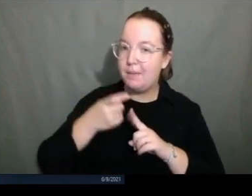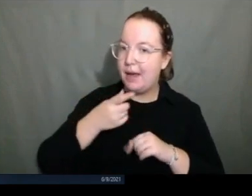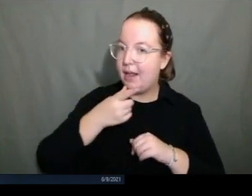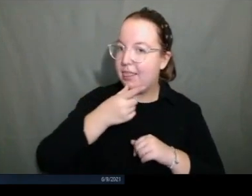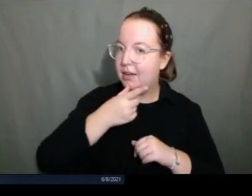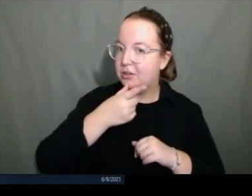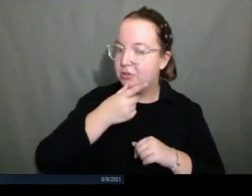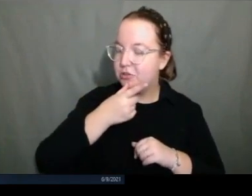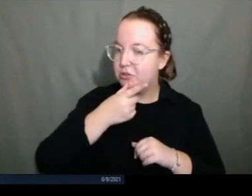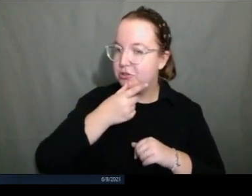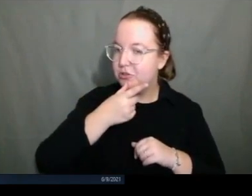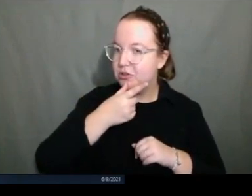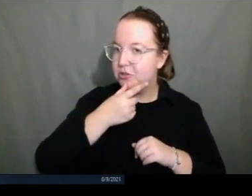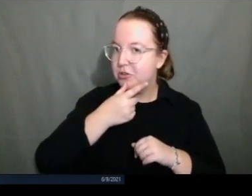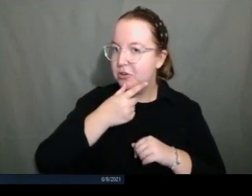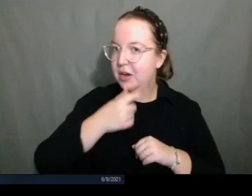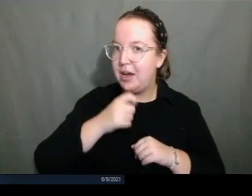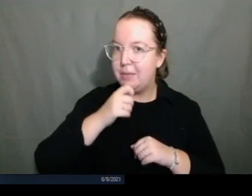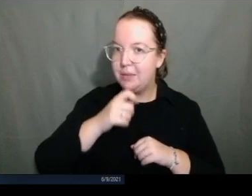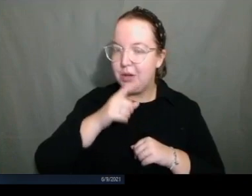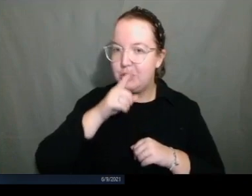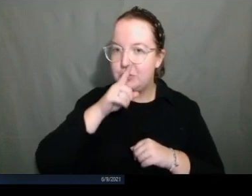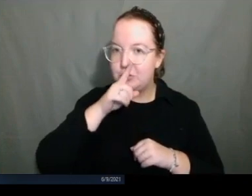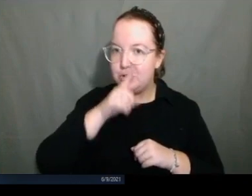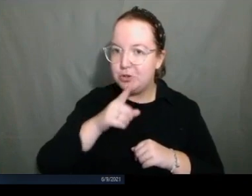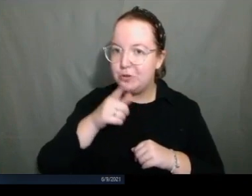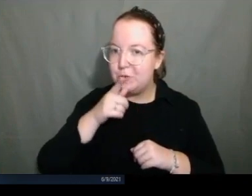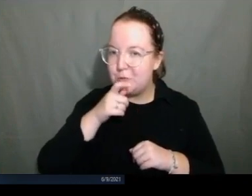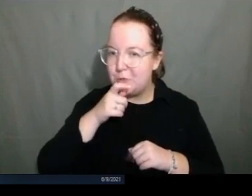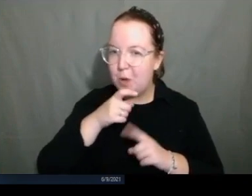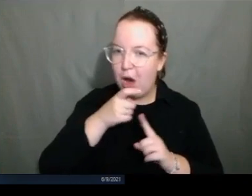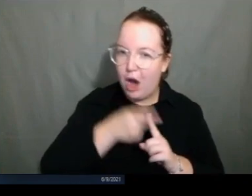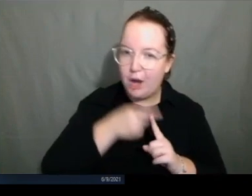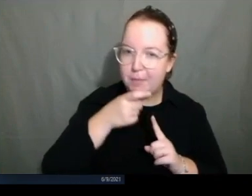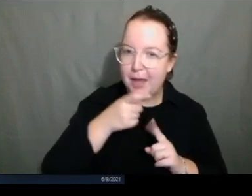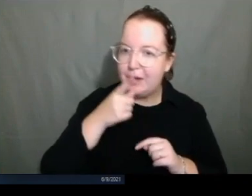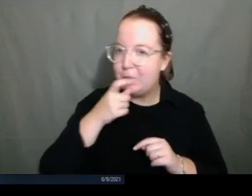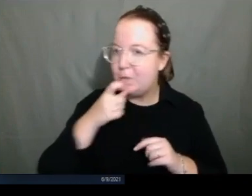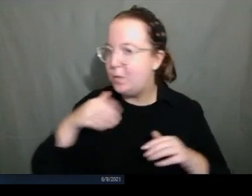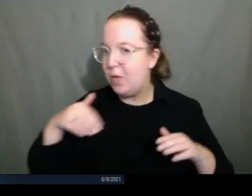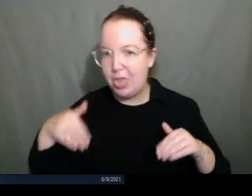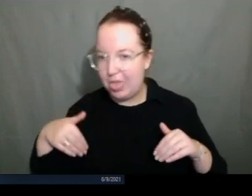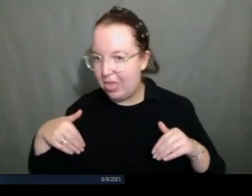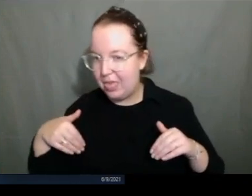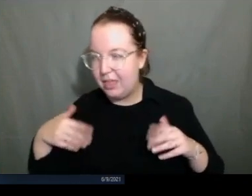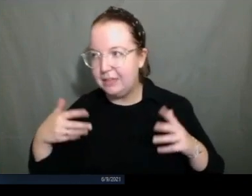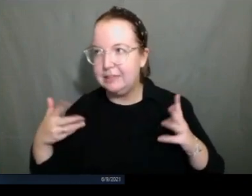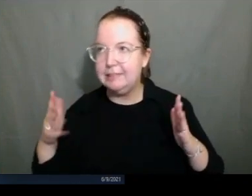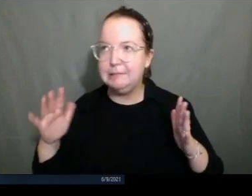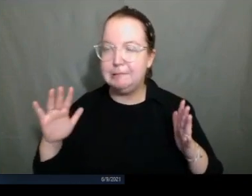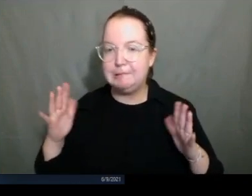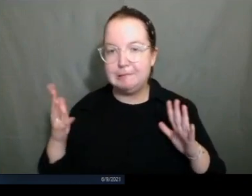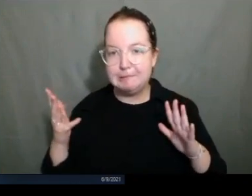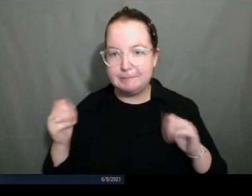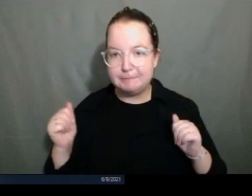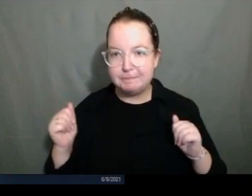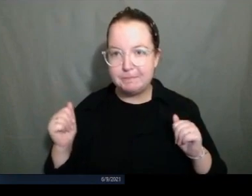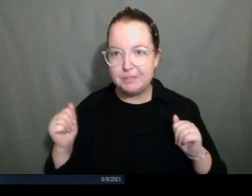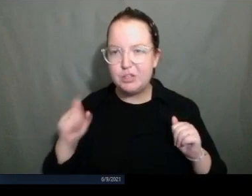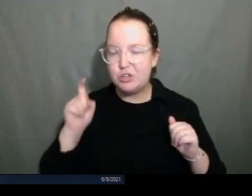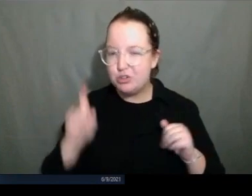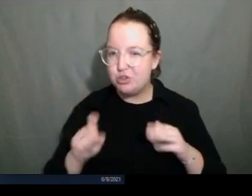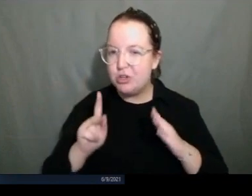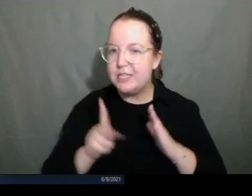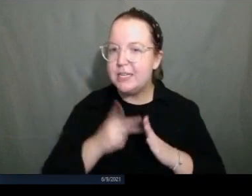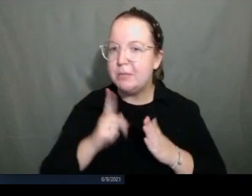not familiar with who has the automatic lunch and who doesn't. But I would double check